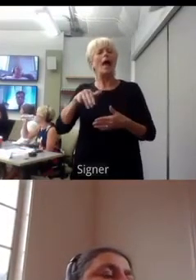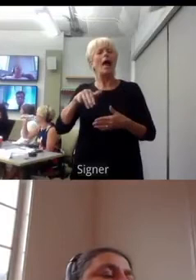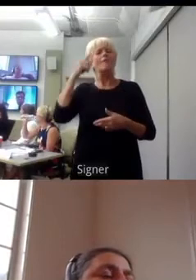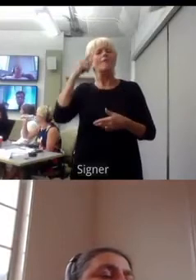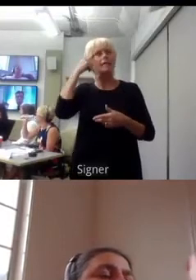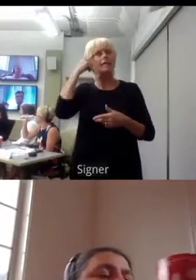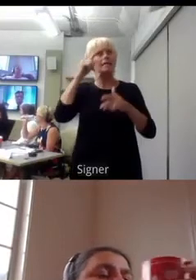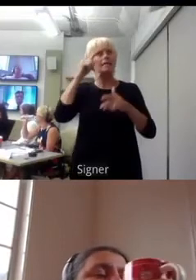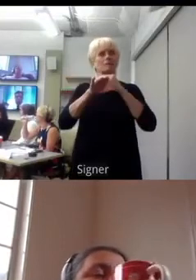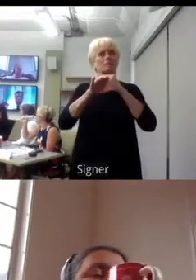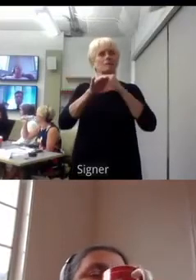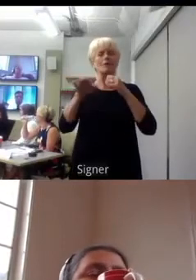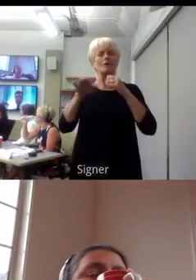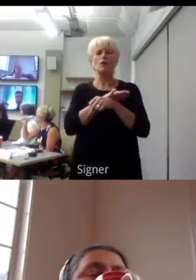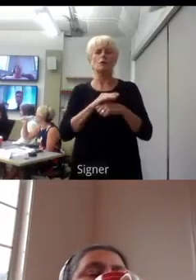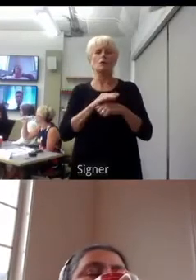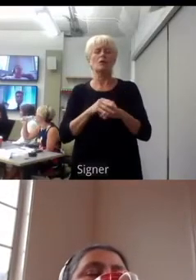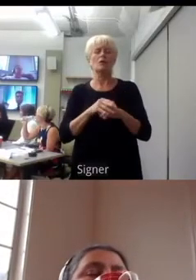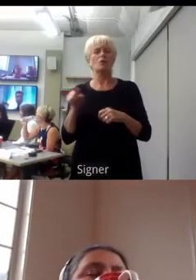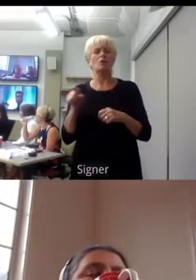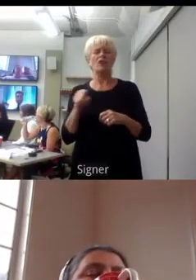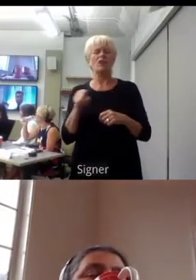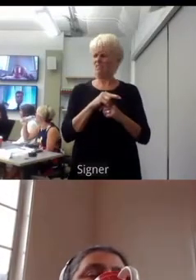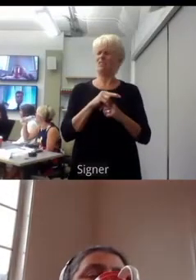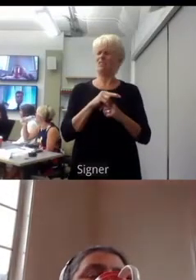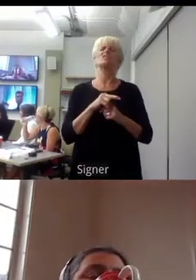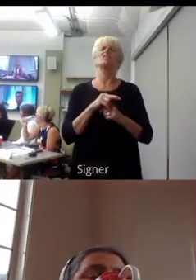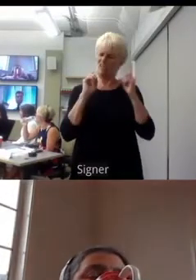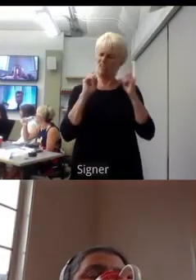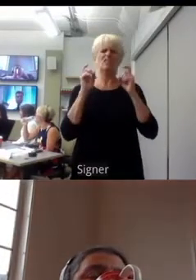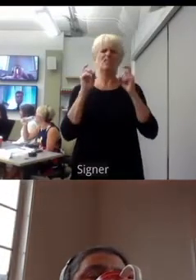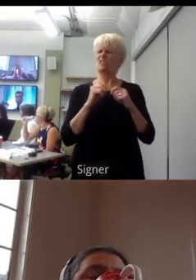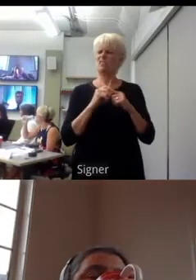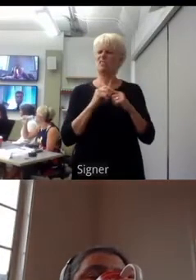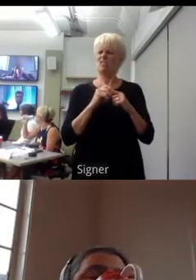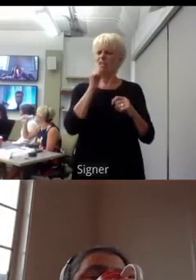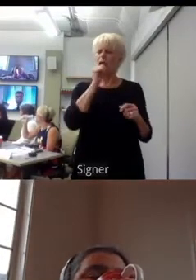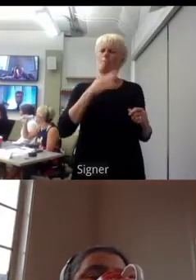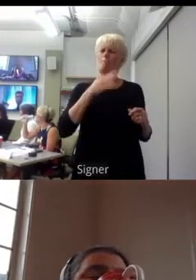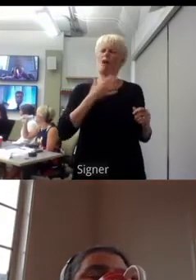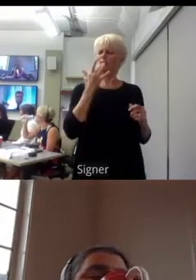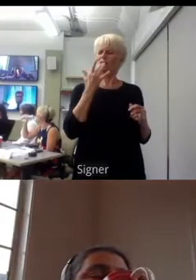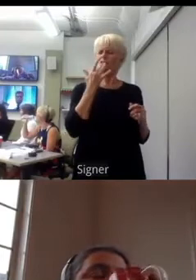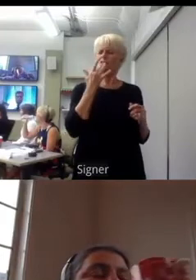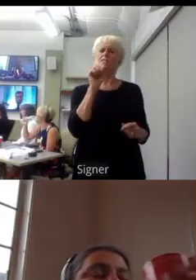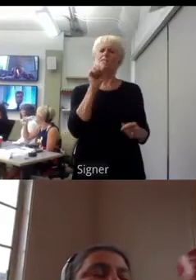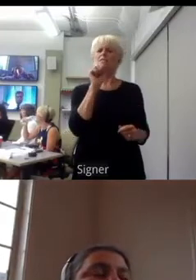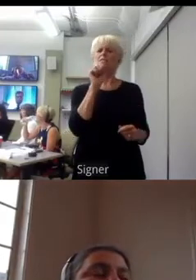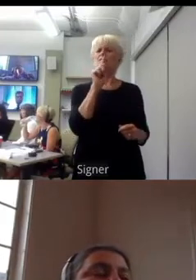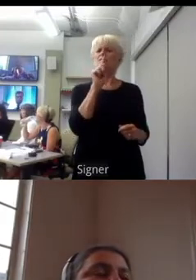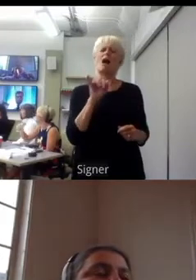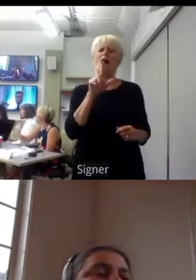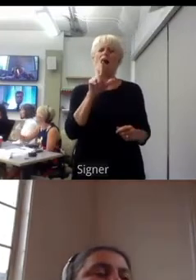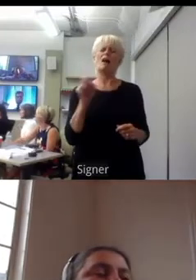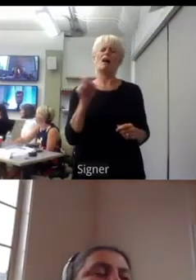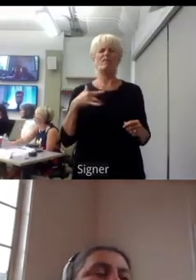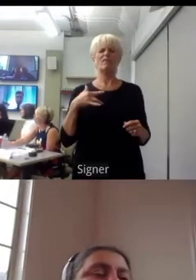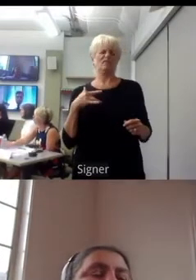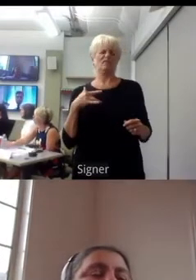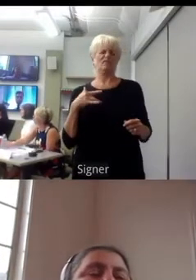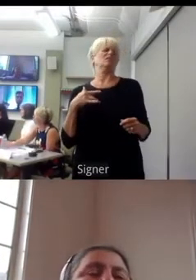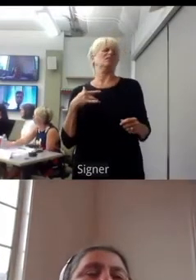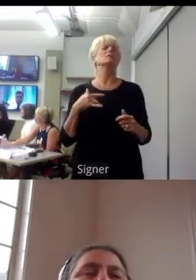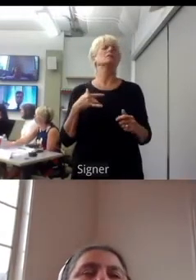style. And that's not the way we're used to doing it. So there's a discomfort in it as well. But often we're finding that